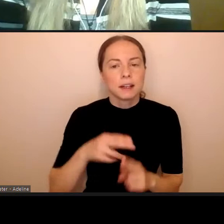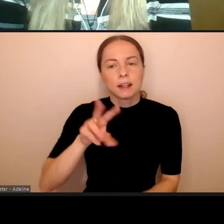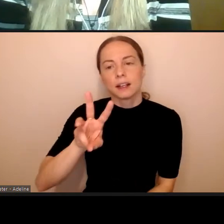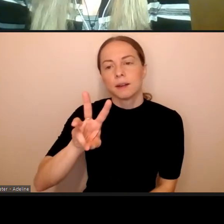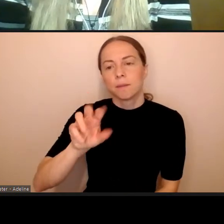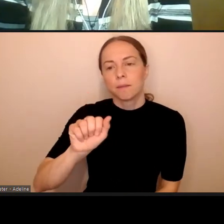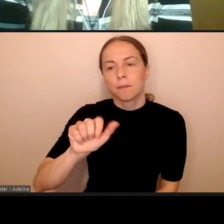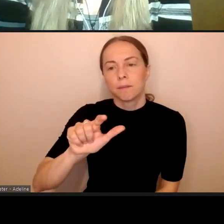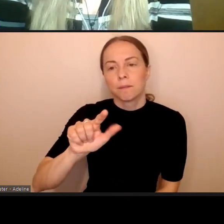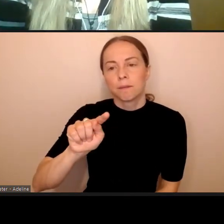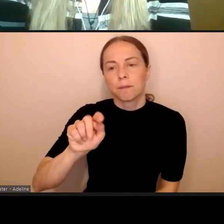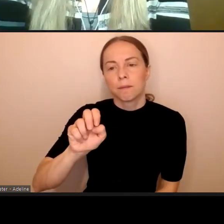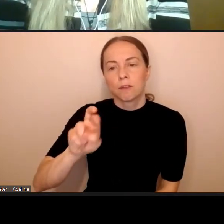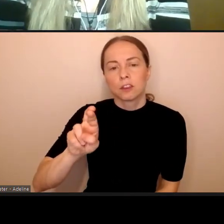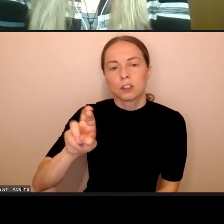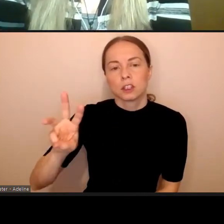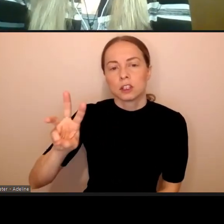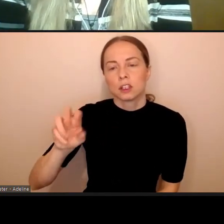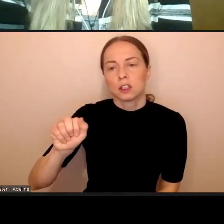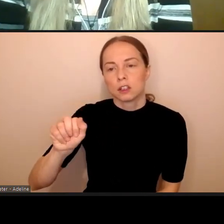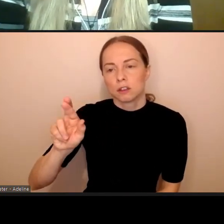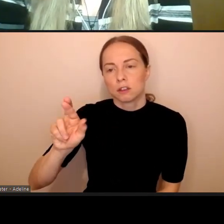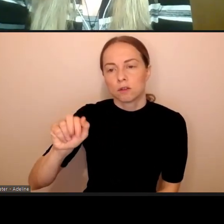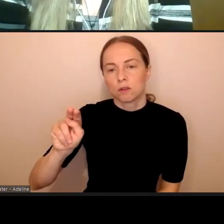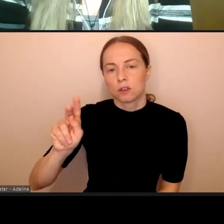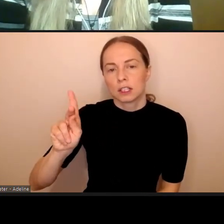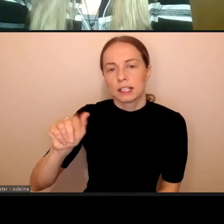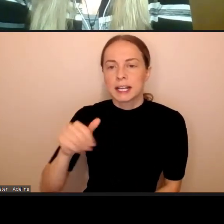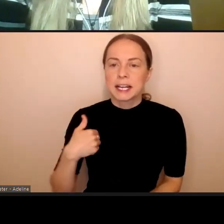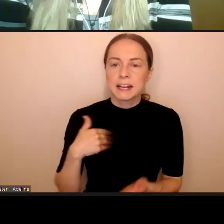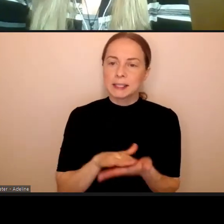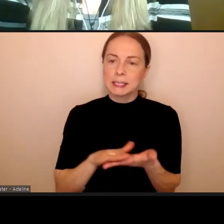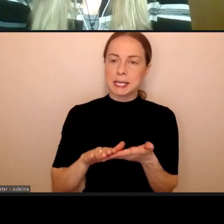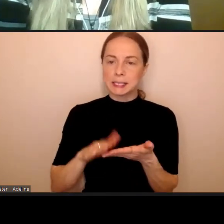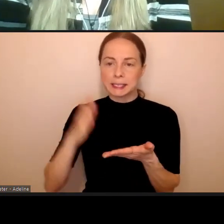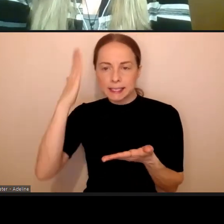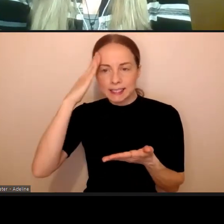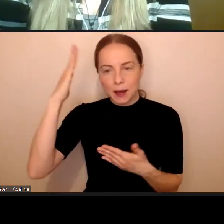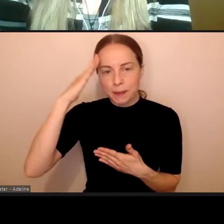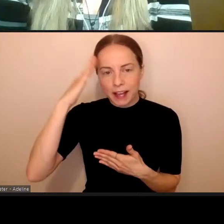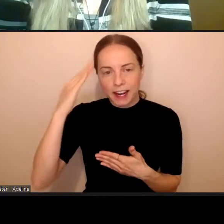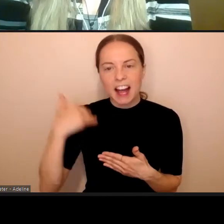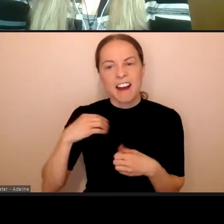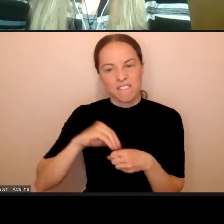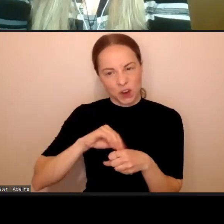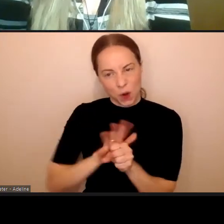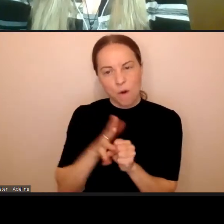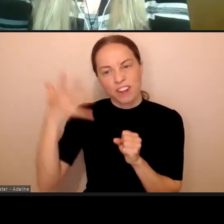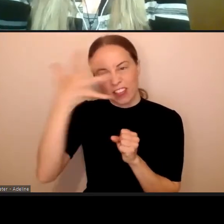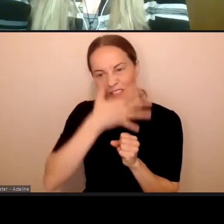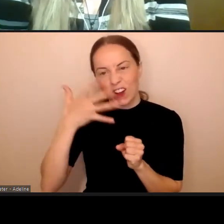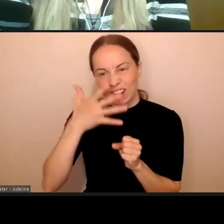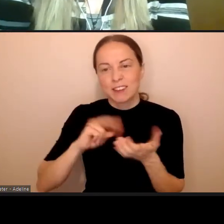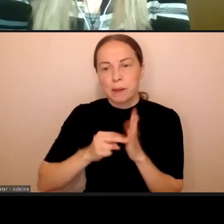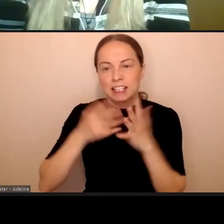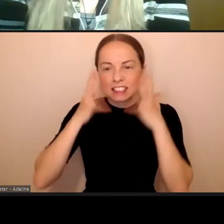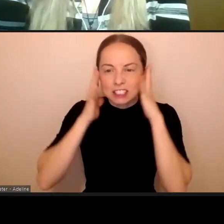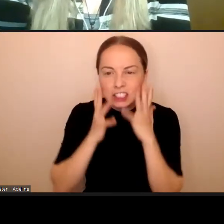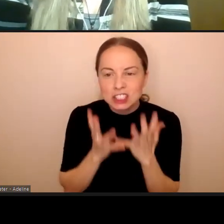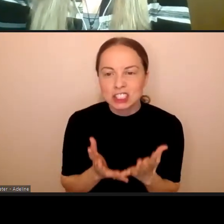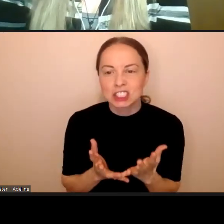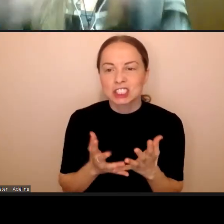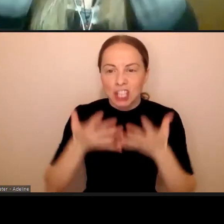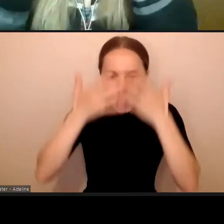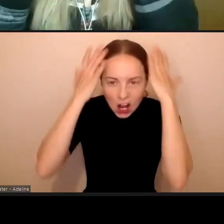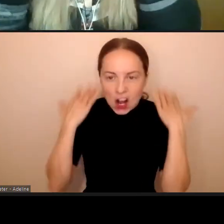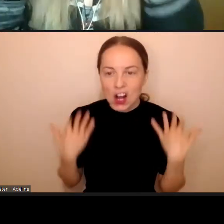Waranka, and I am wearing a nice little top hat. I have a COVID look going. I've got long hair and a long beard with a